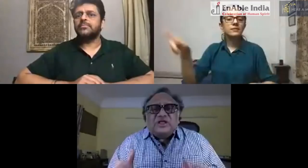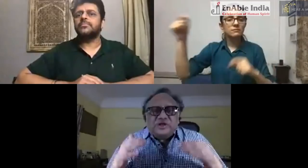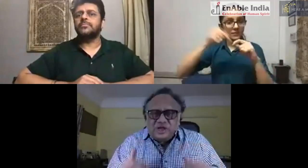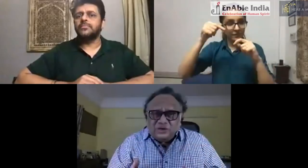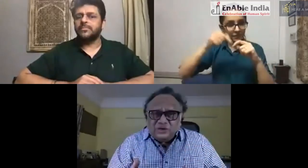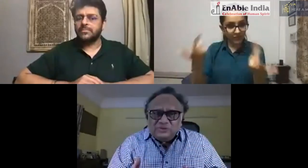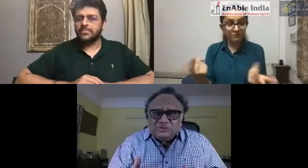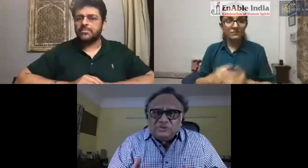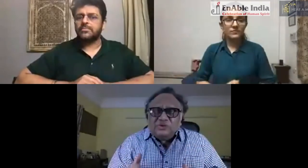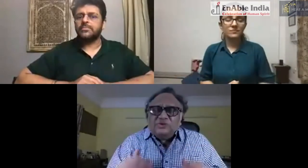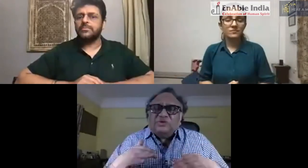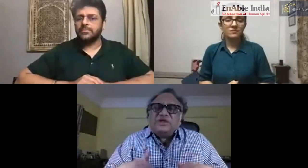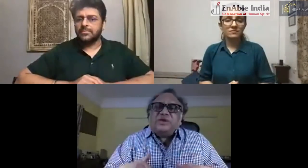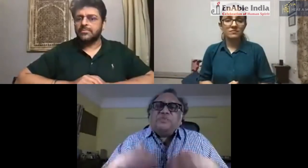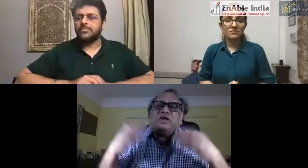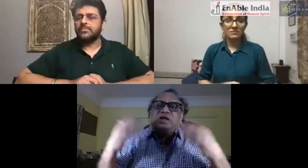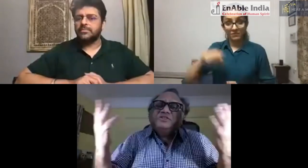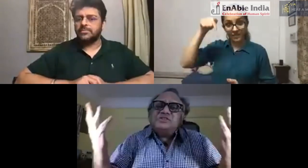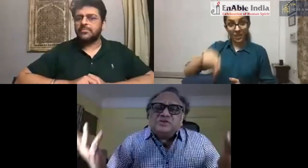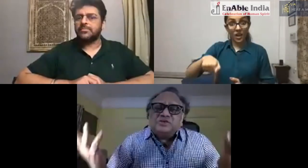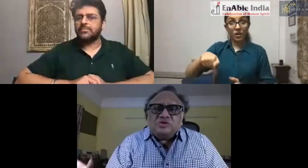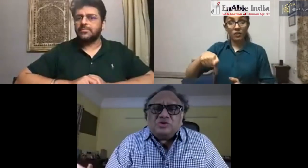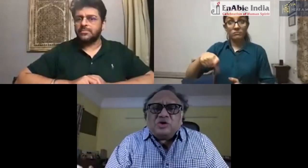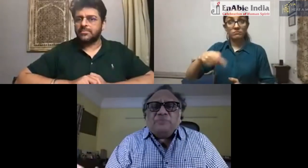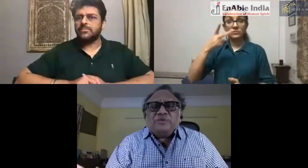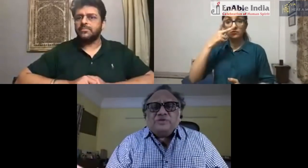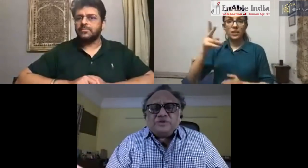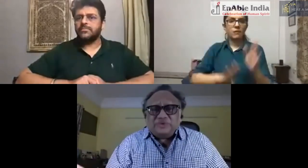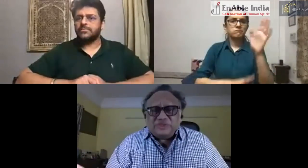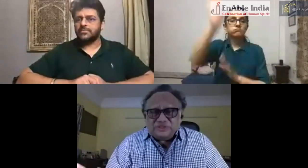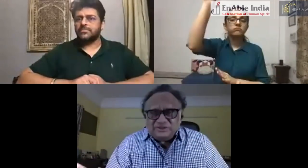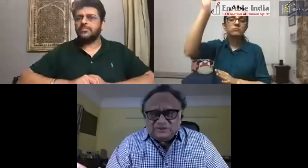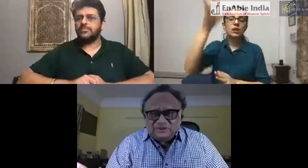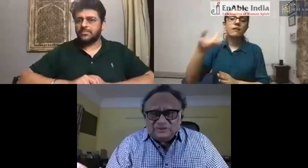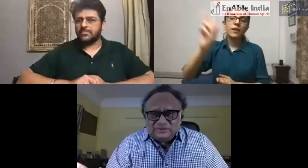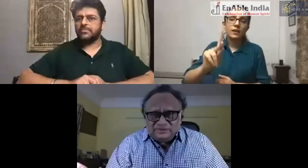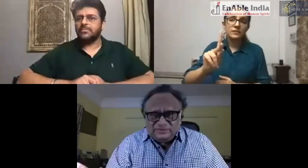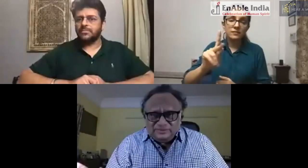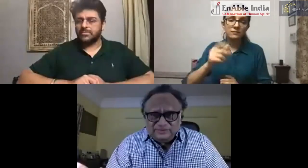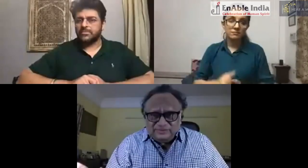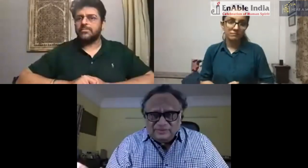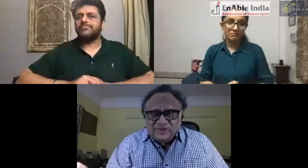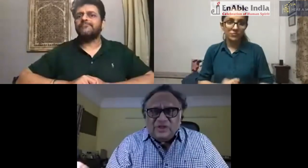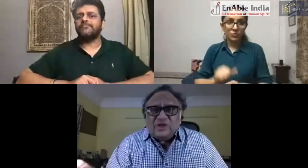And now the number has gone up in Uttar Pradesh.